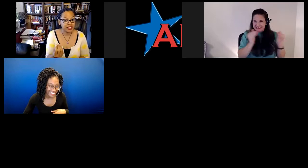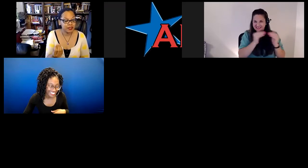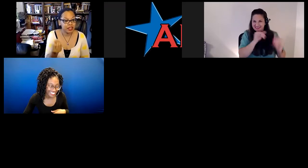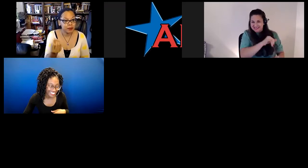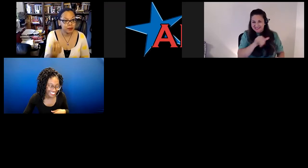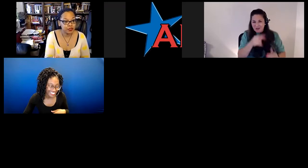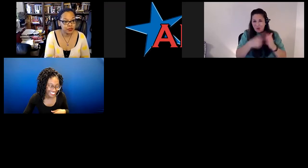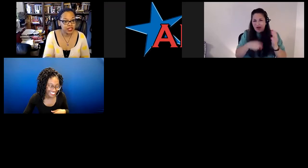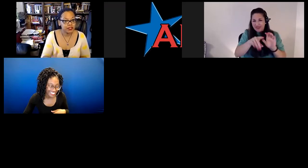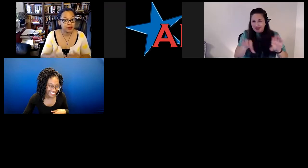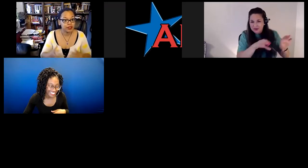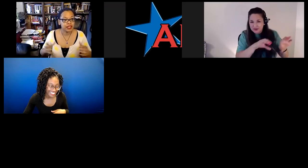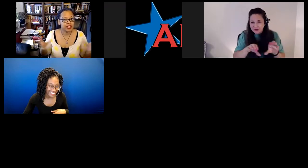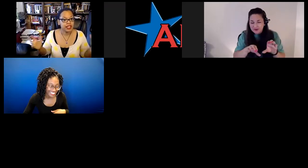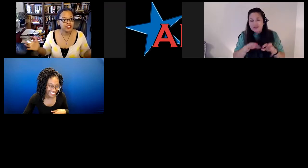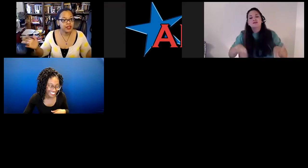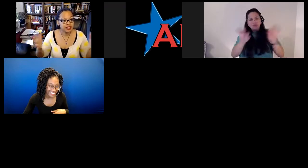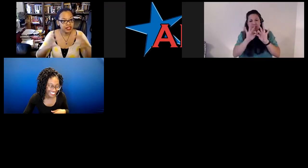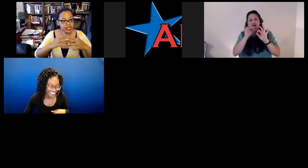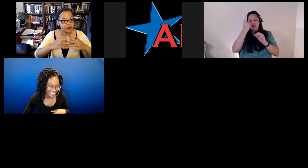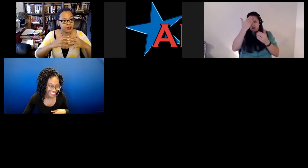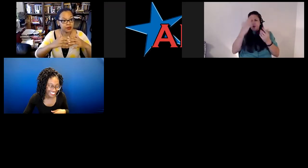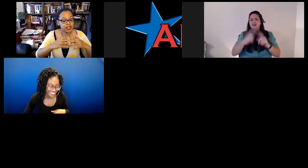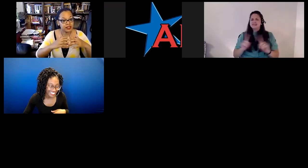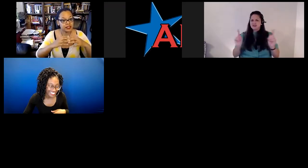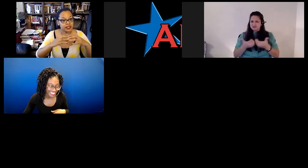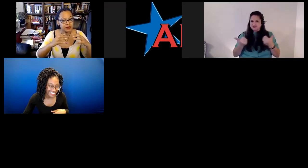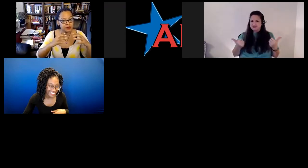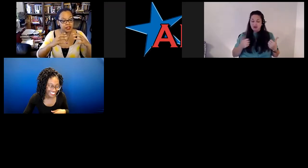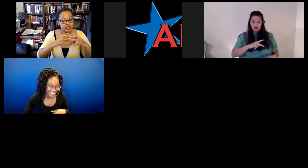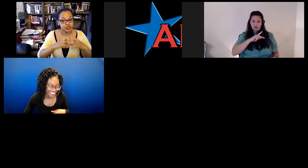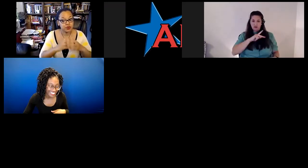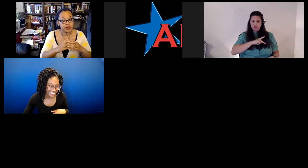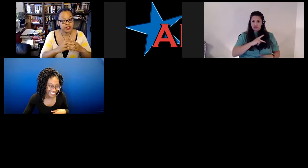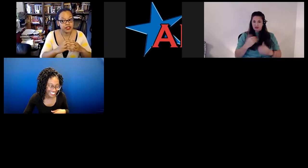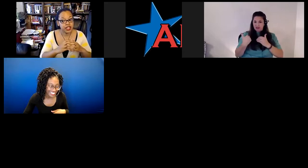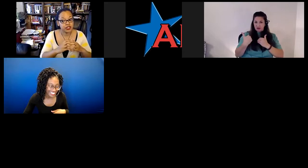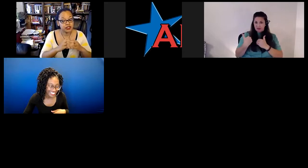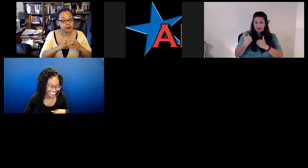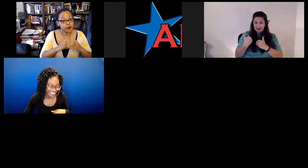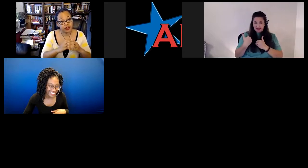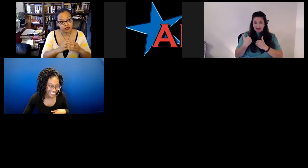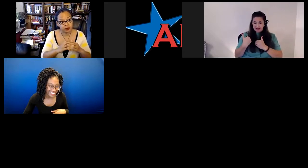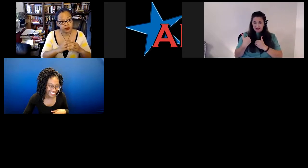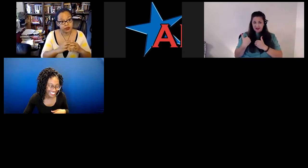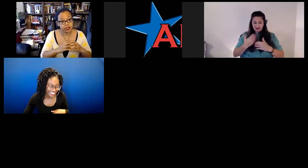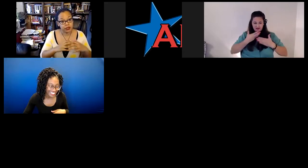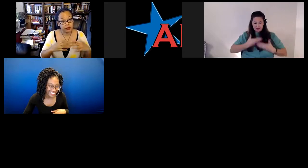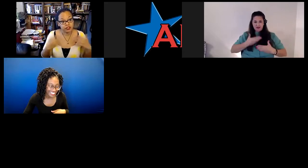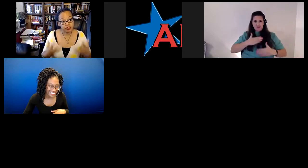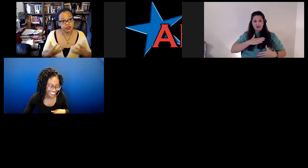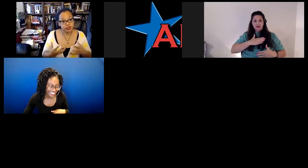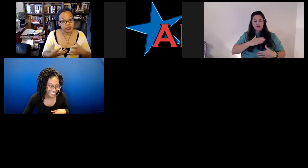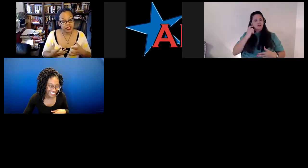accountability, personal accountability, and trying to keep those as shored together as possible. But